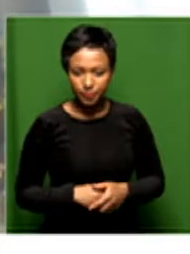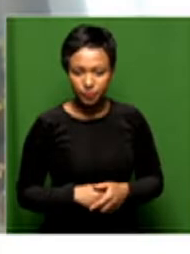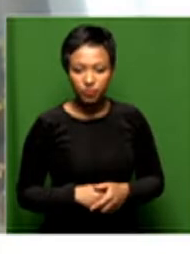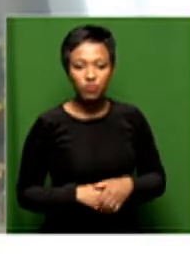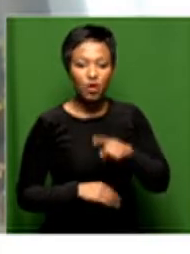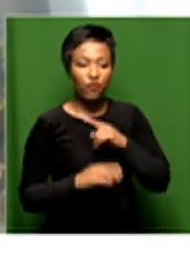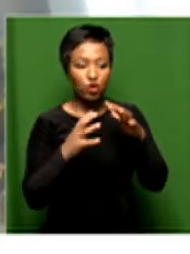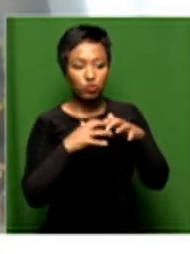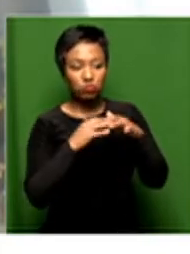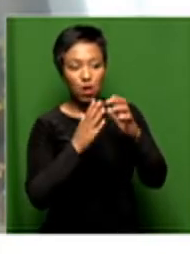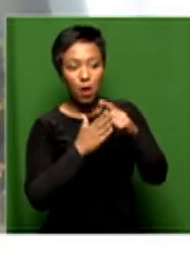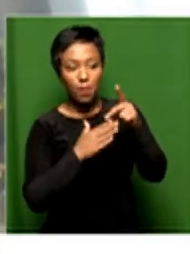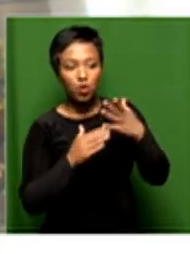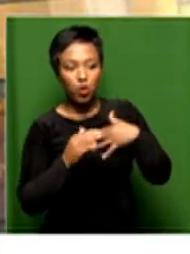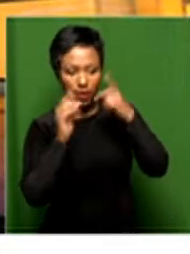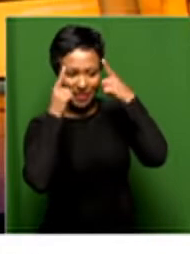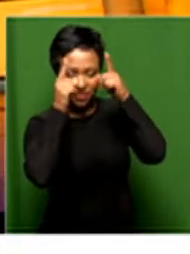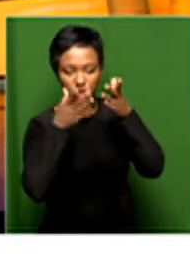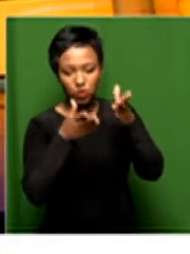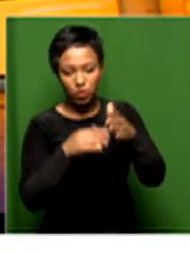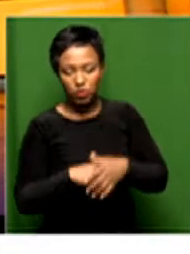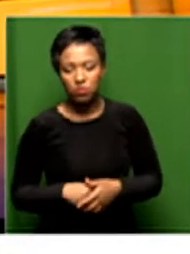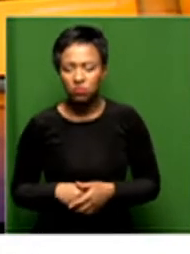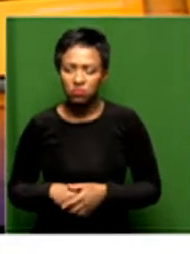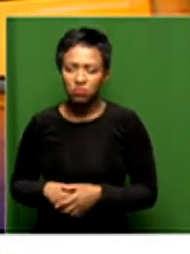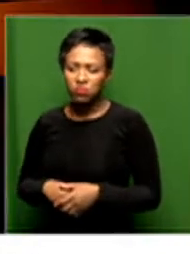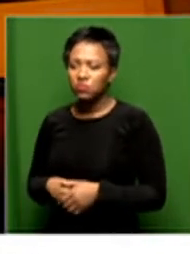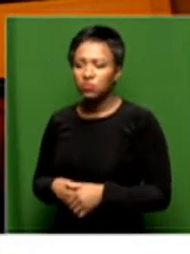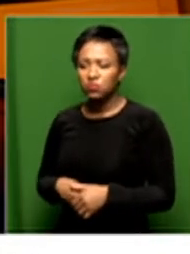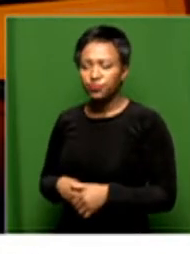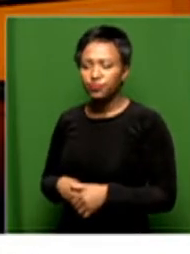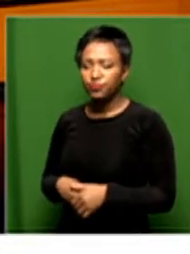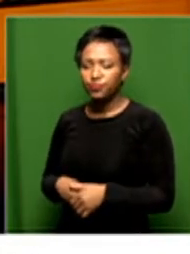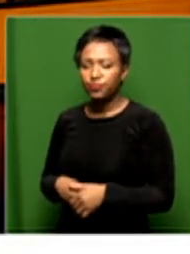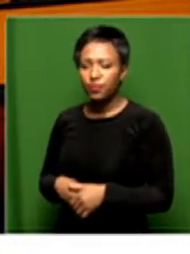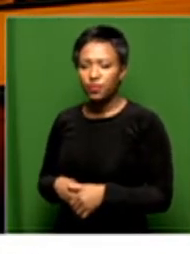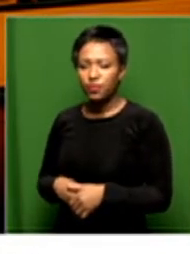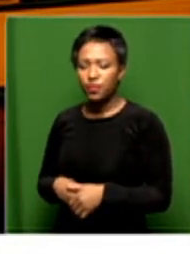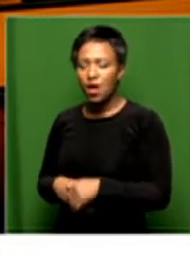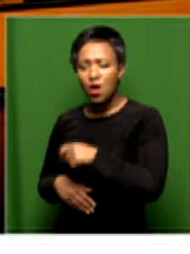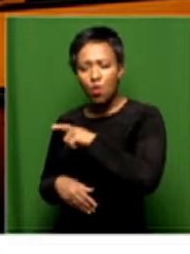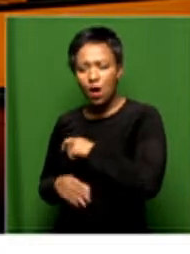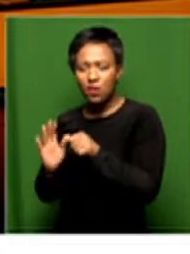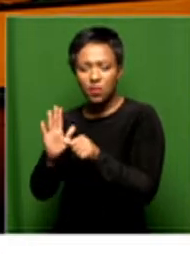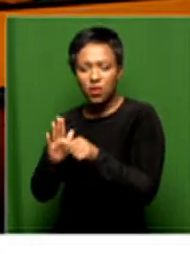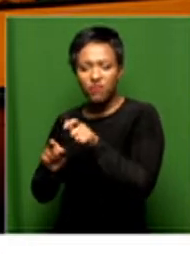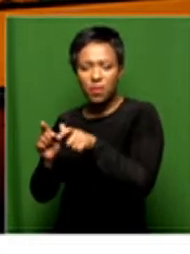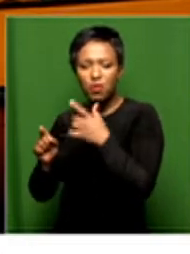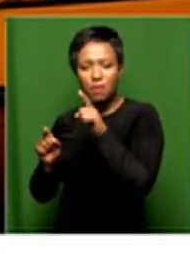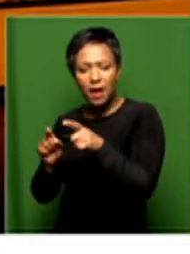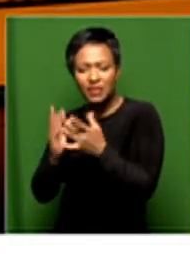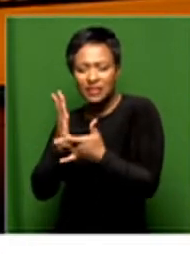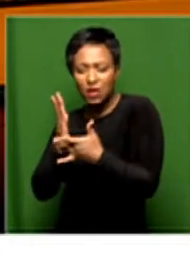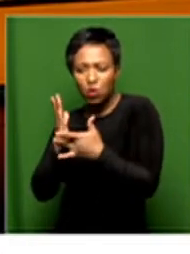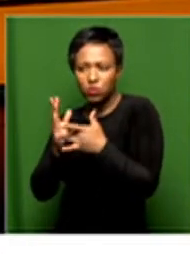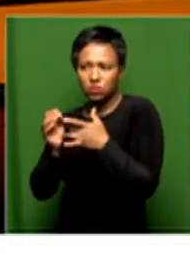To make this project a success. Just how important is it for people to move towards equipping themselves with technology, especially